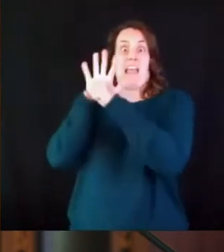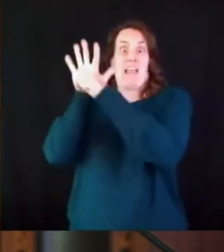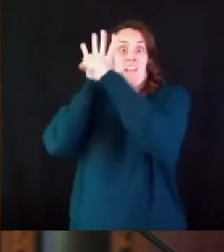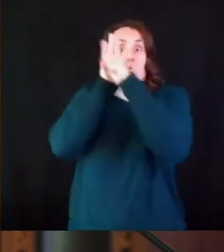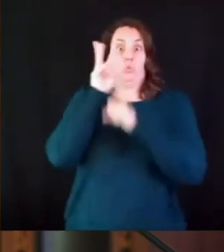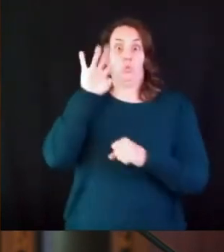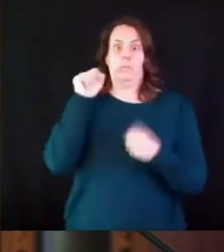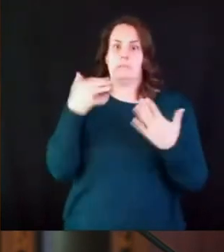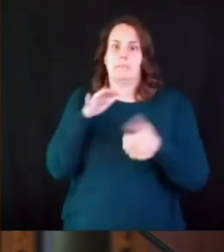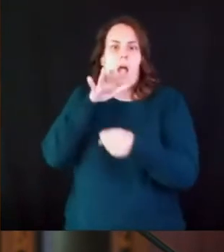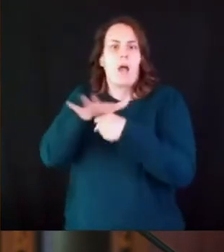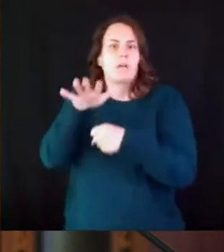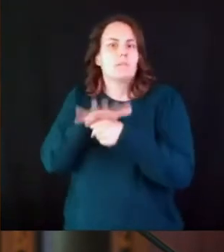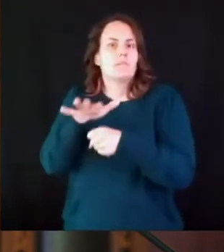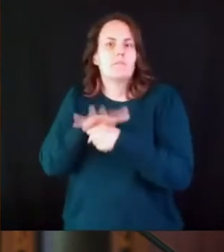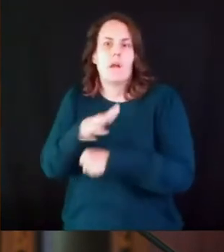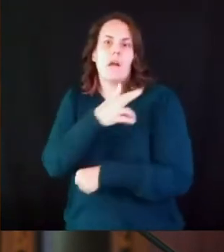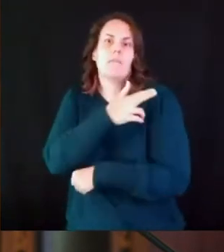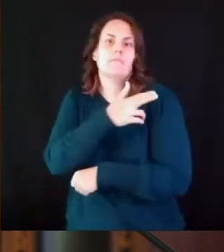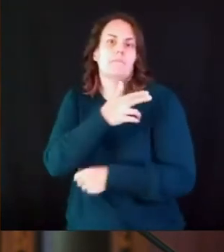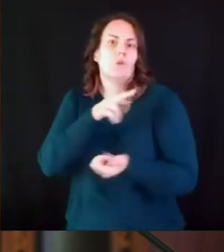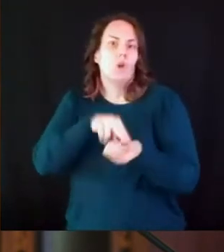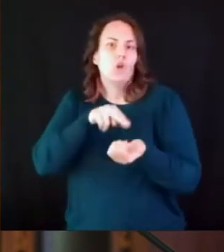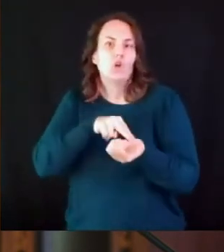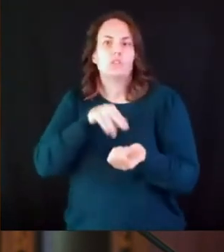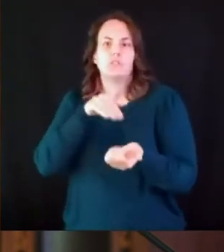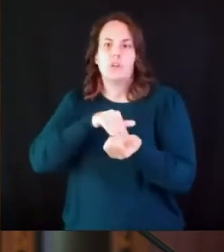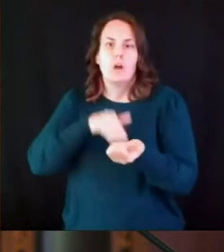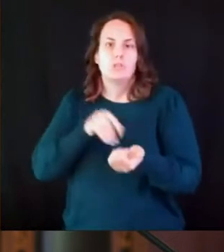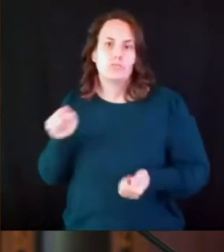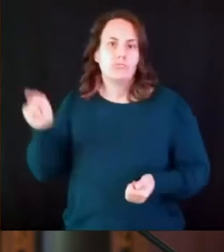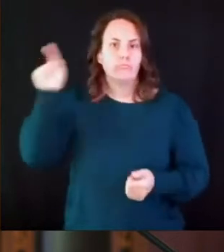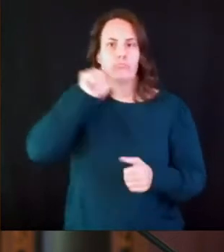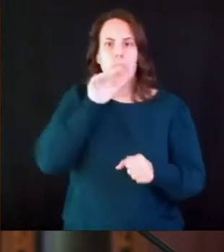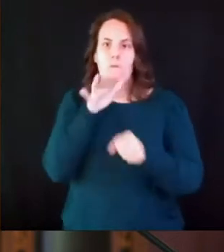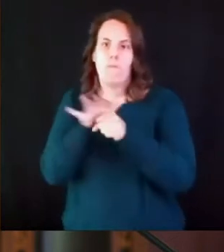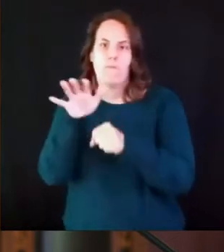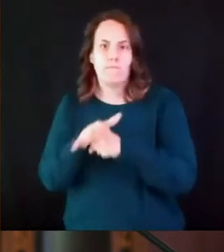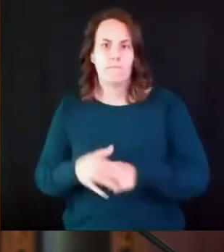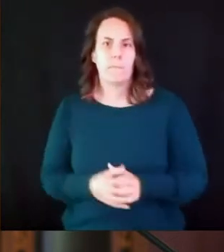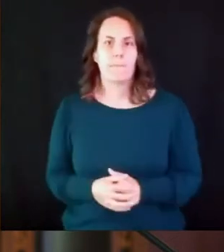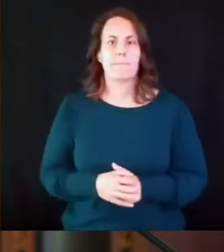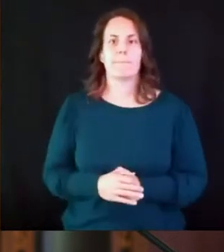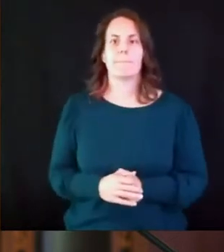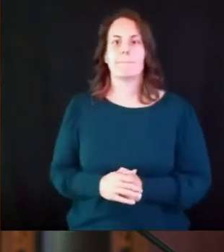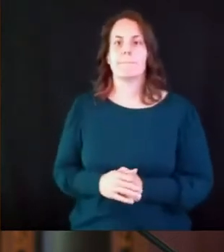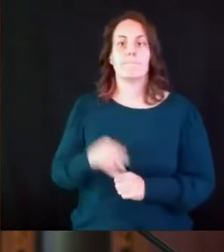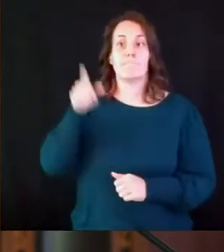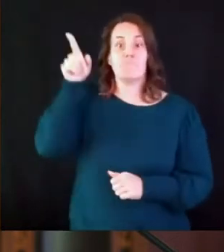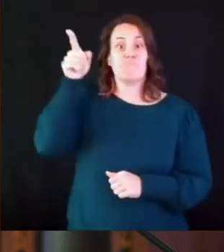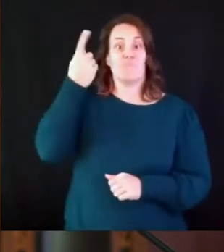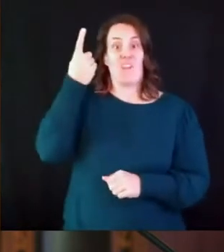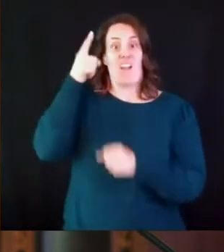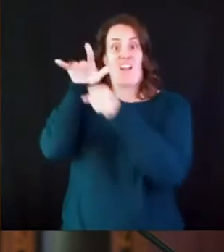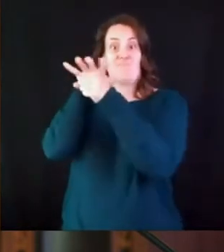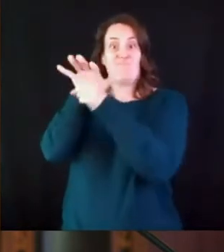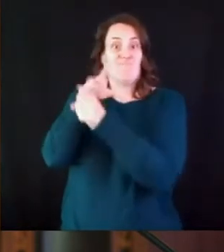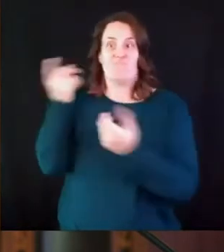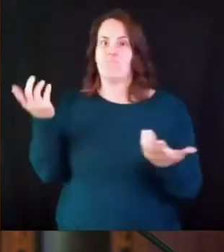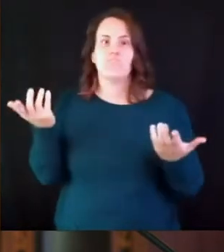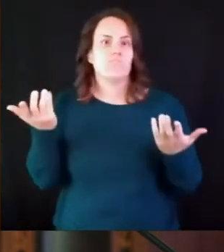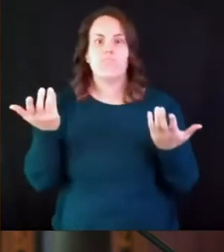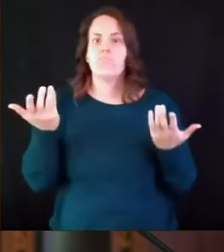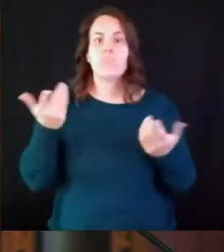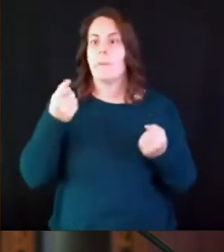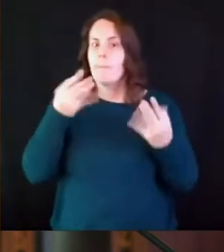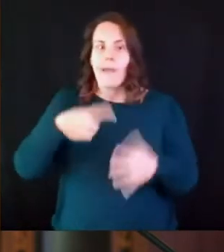hospitals. Our public health system is also stretched beyond capacity. With our current surge, many of our local and